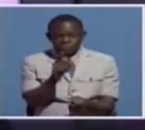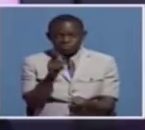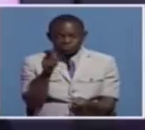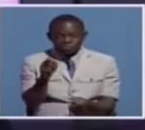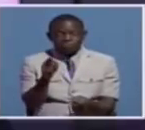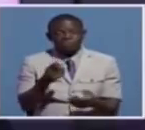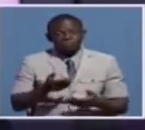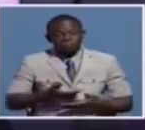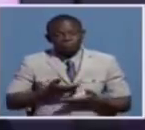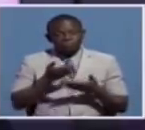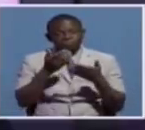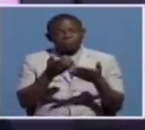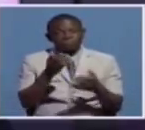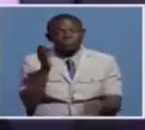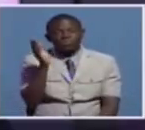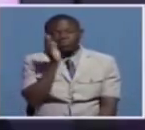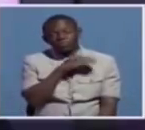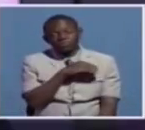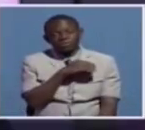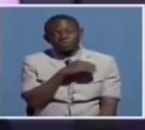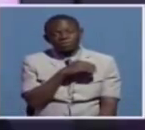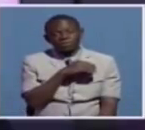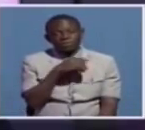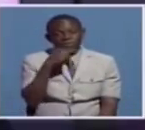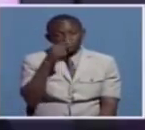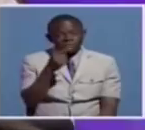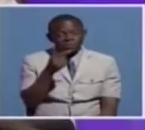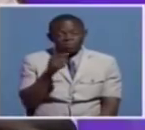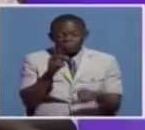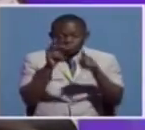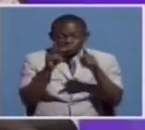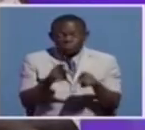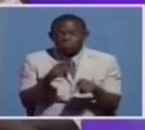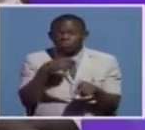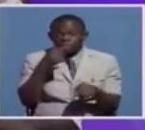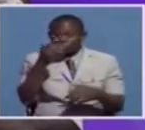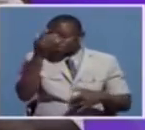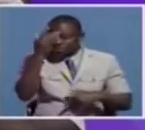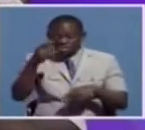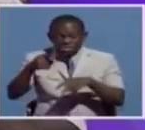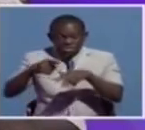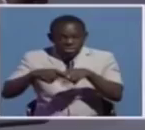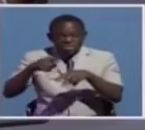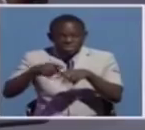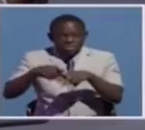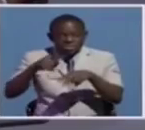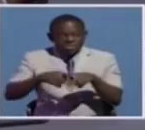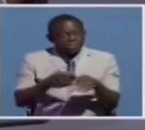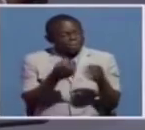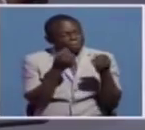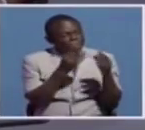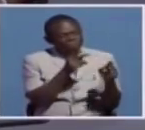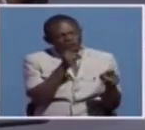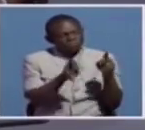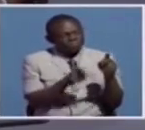point, stigma was very strong. The stigma was strong. AIDS was really a strange thing. It was seen and he had